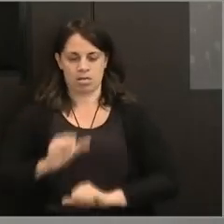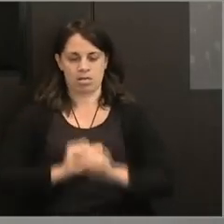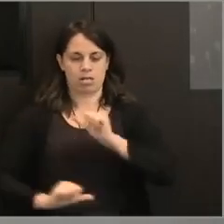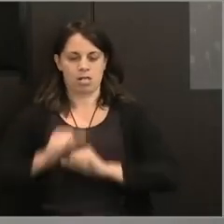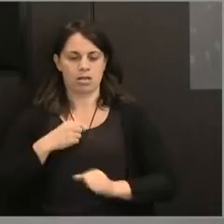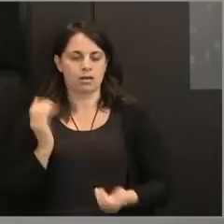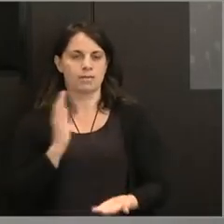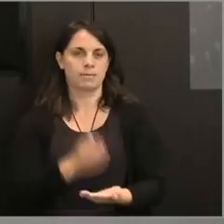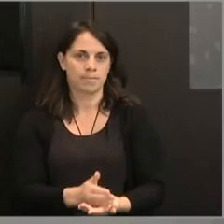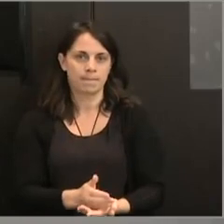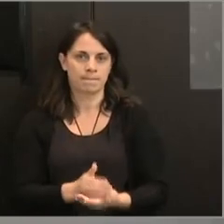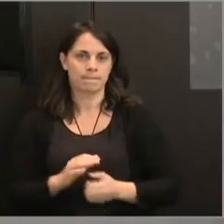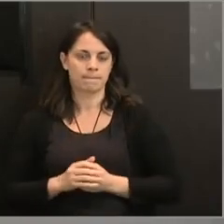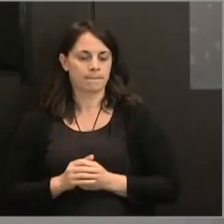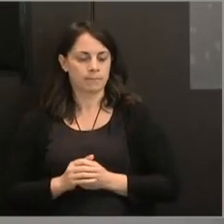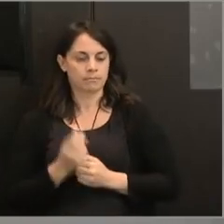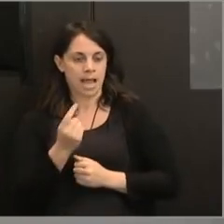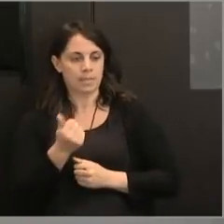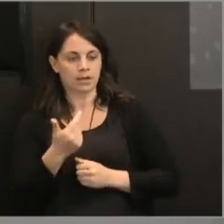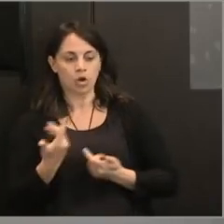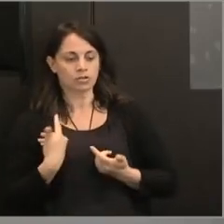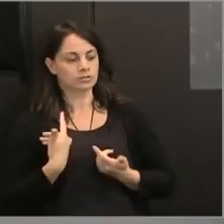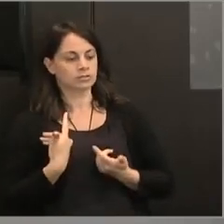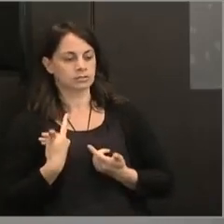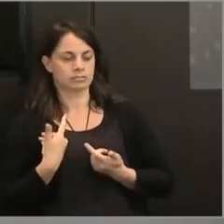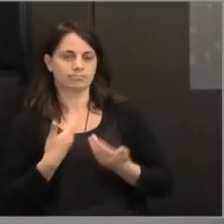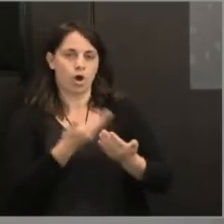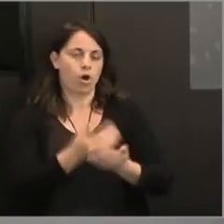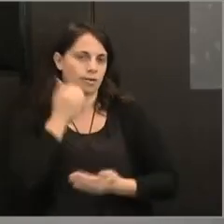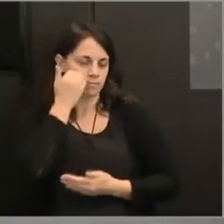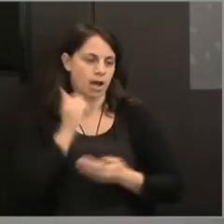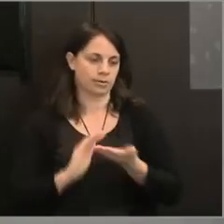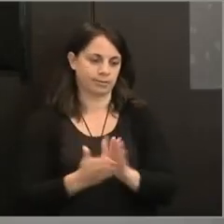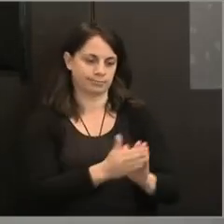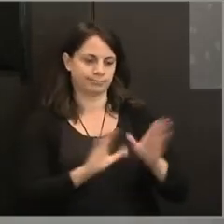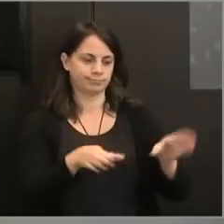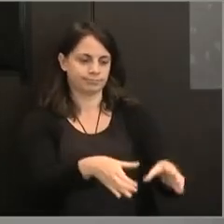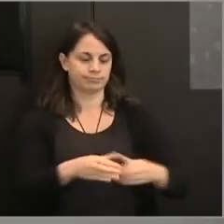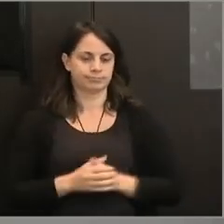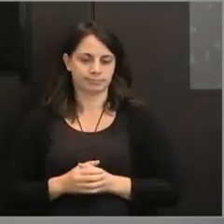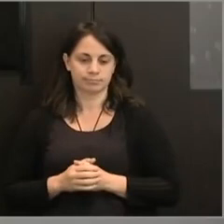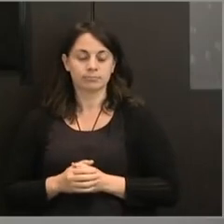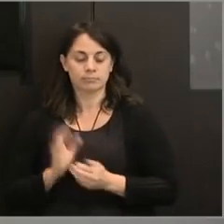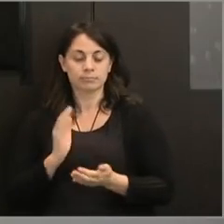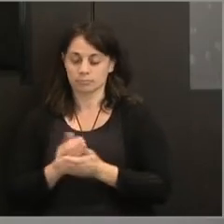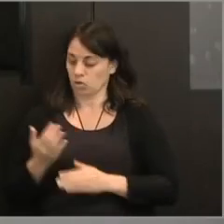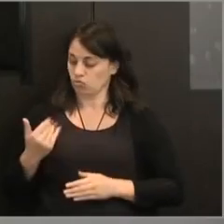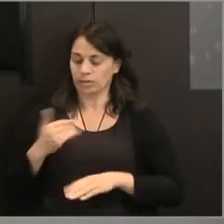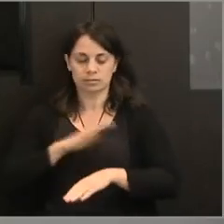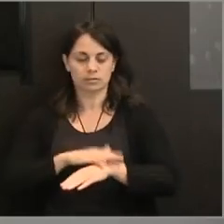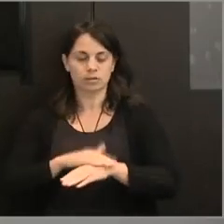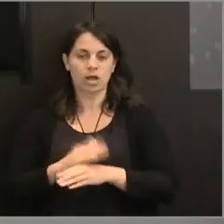the costs that it has exacted upon Māori. That situation has changed somewhat in recent